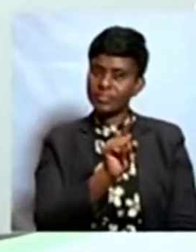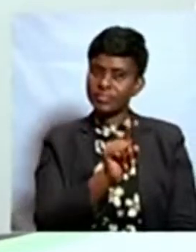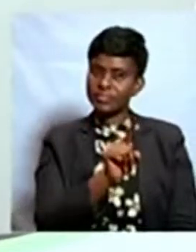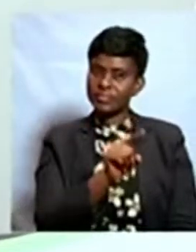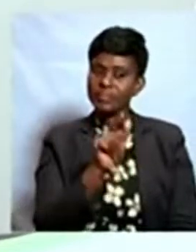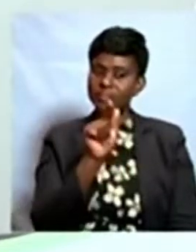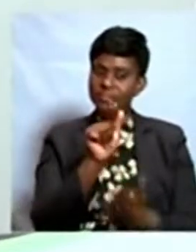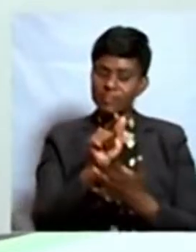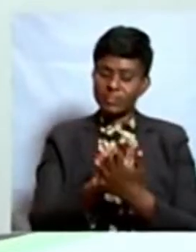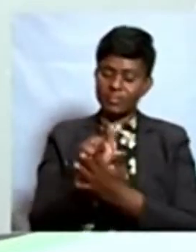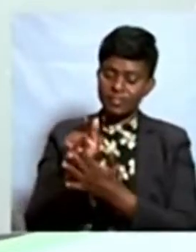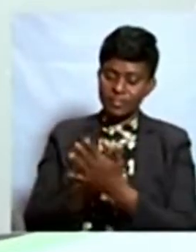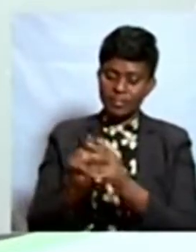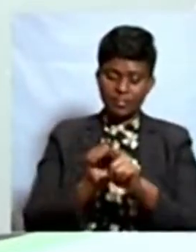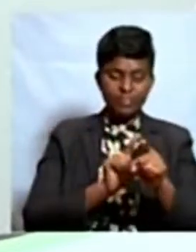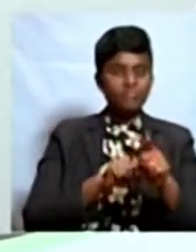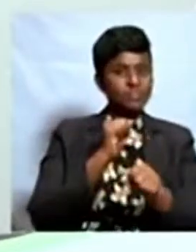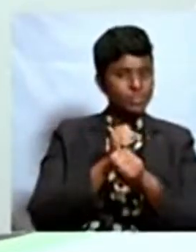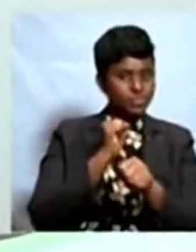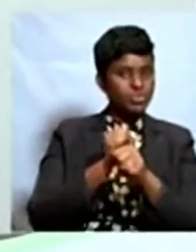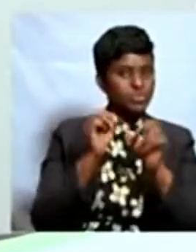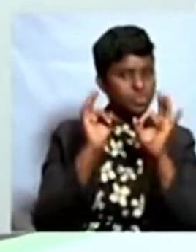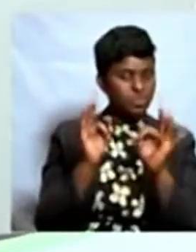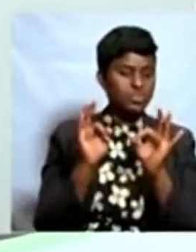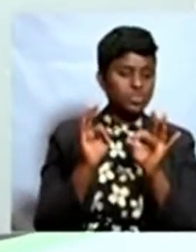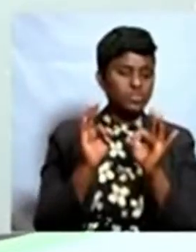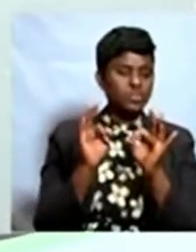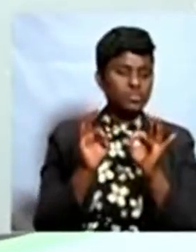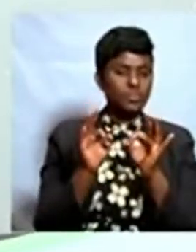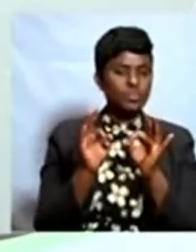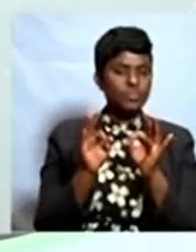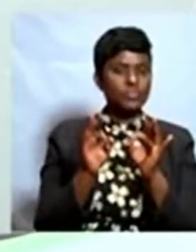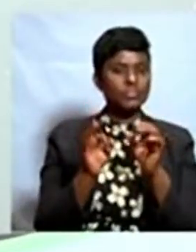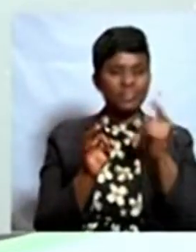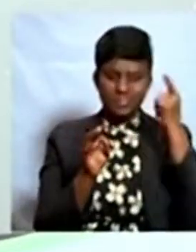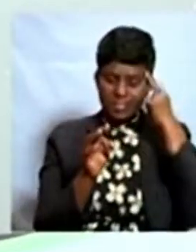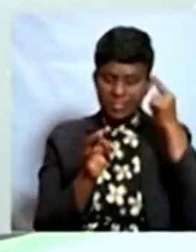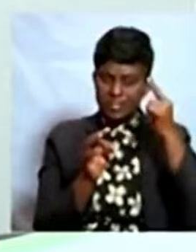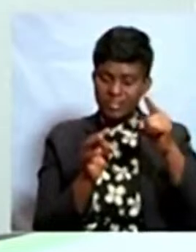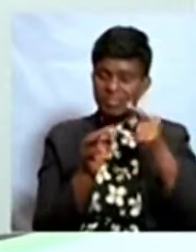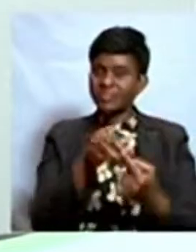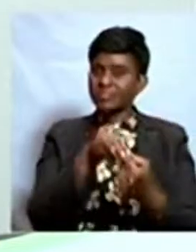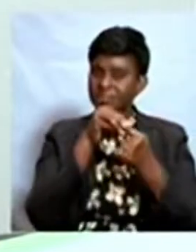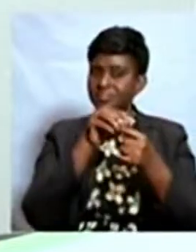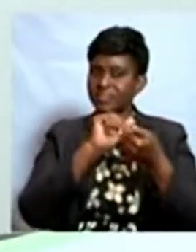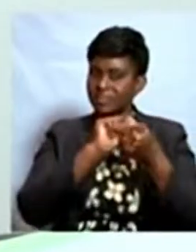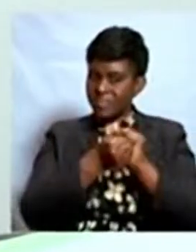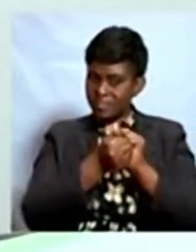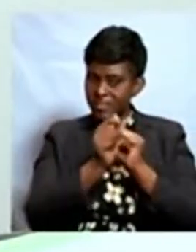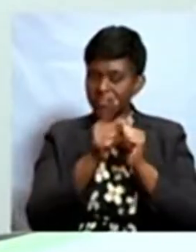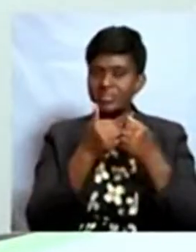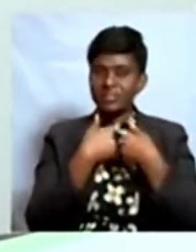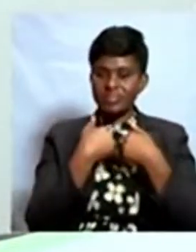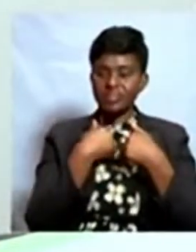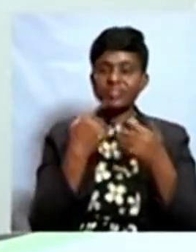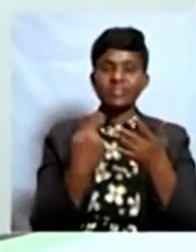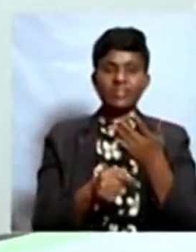the registration is up to date? I think this specific amendment has